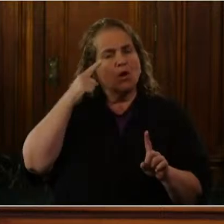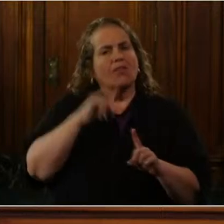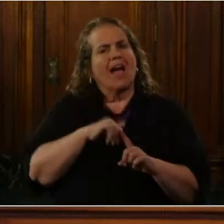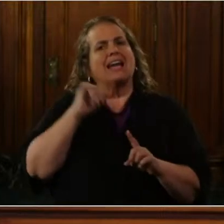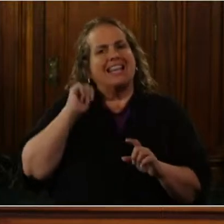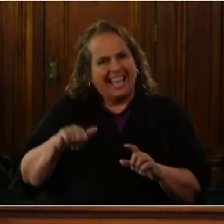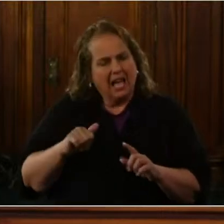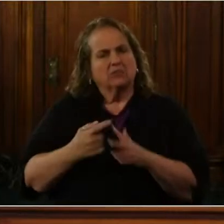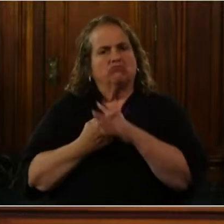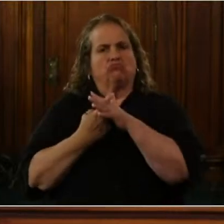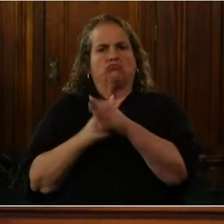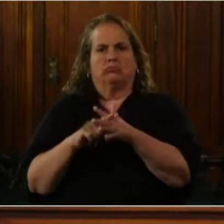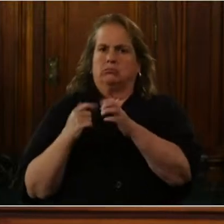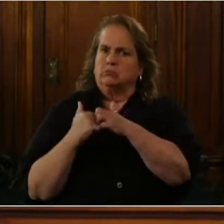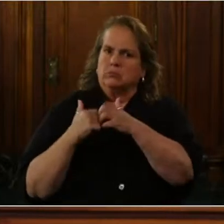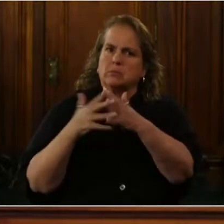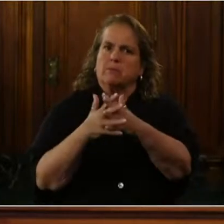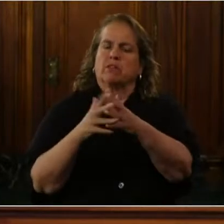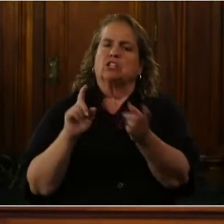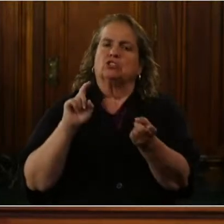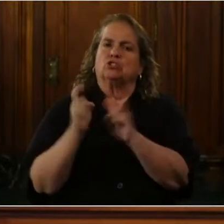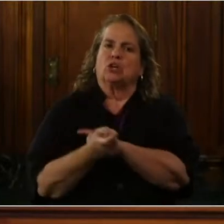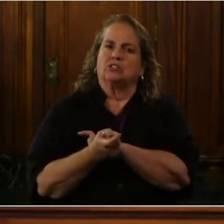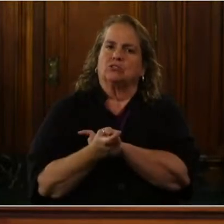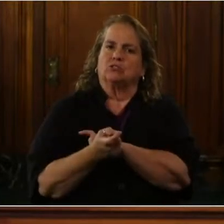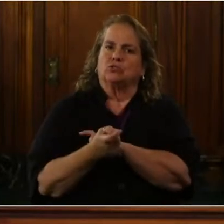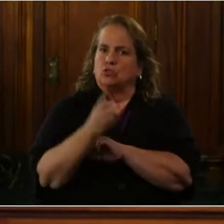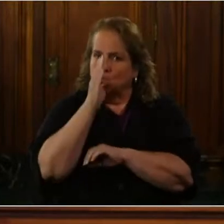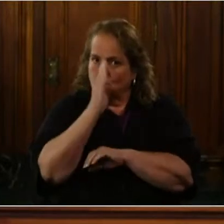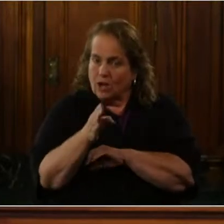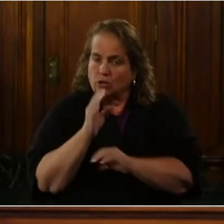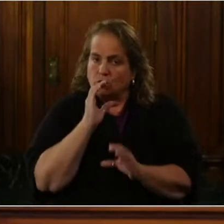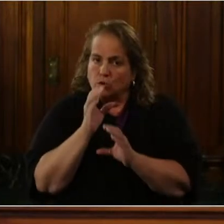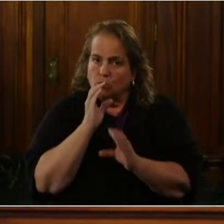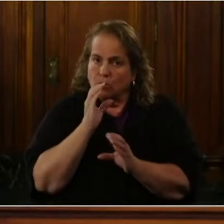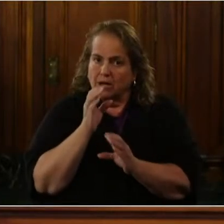enact the change in direct communication